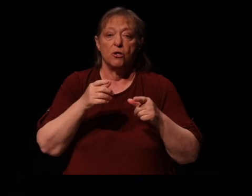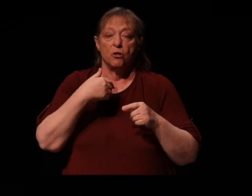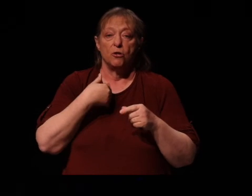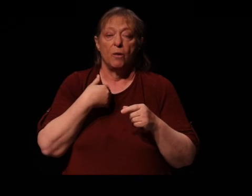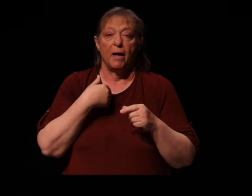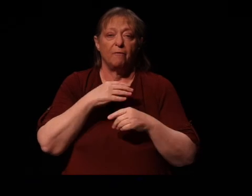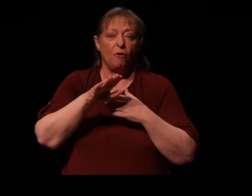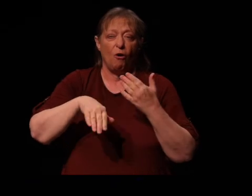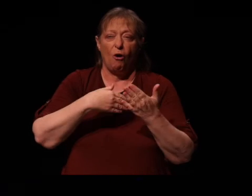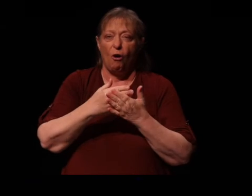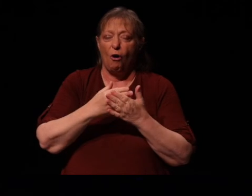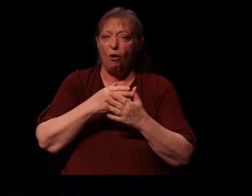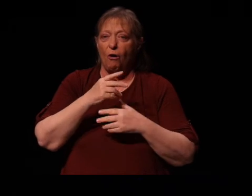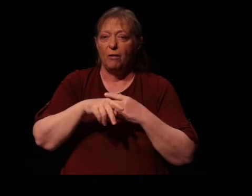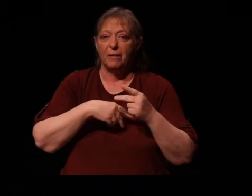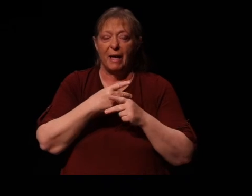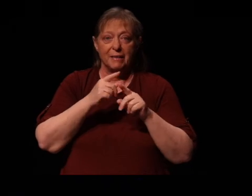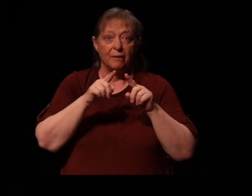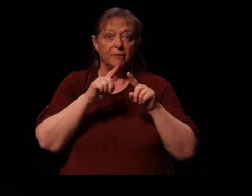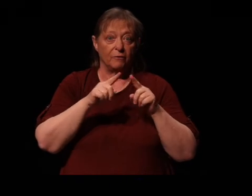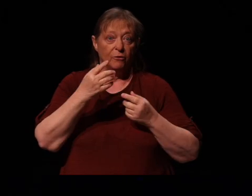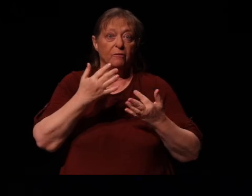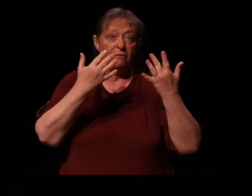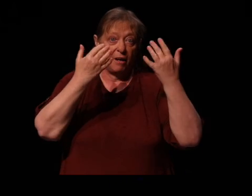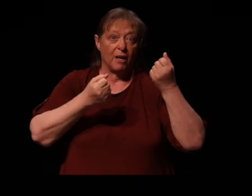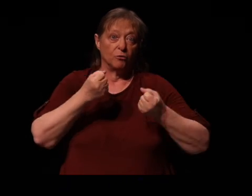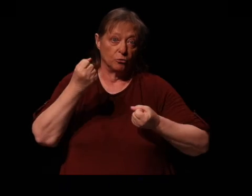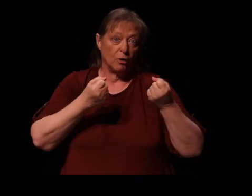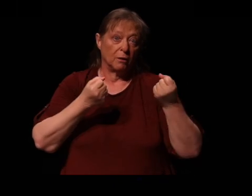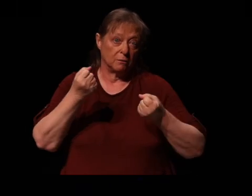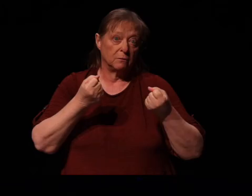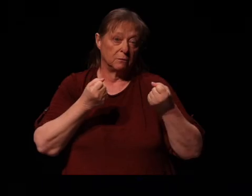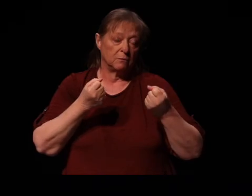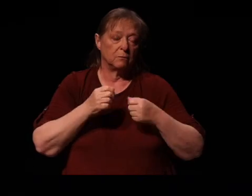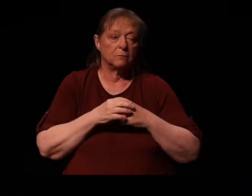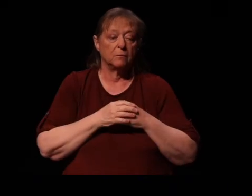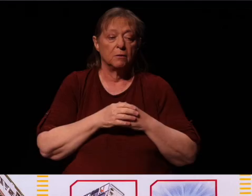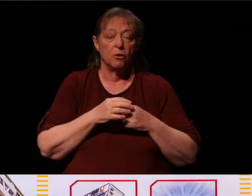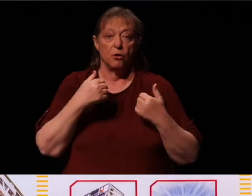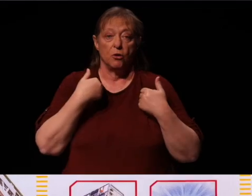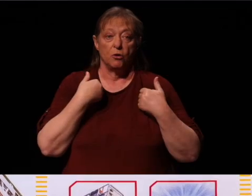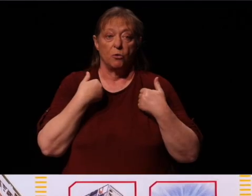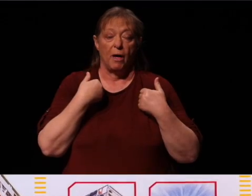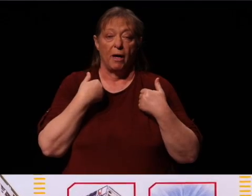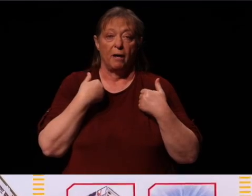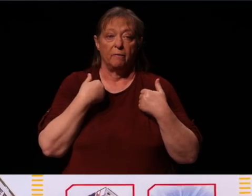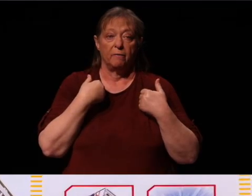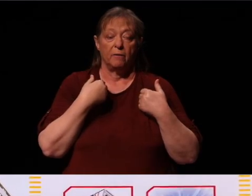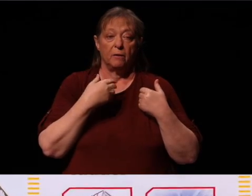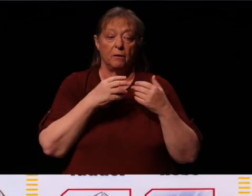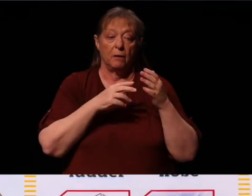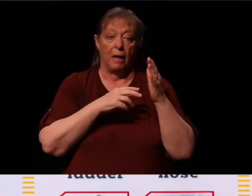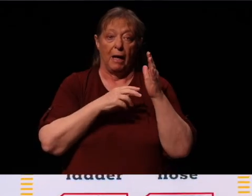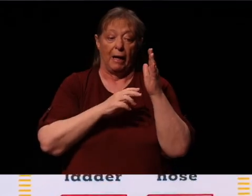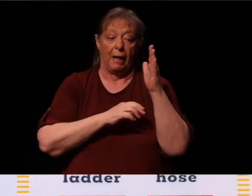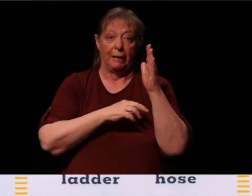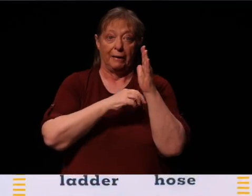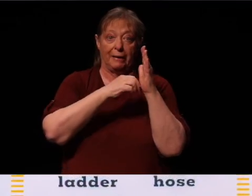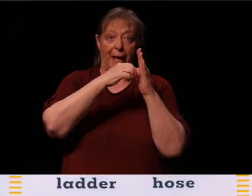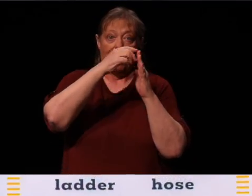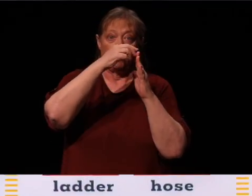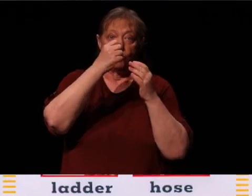You have all sorts of different fire trucks. You have a ladder